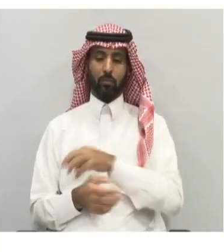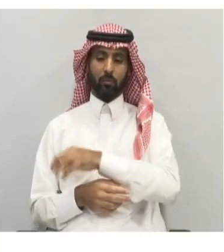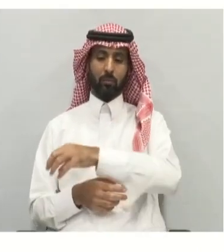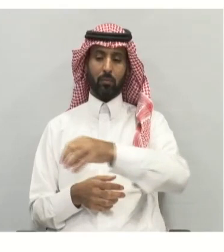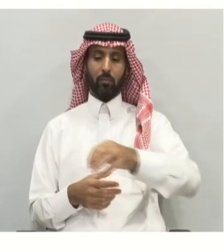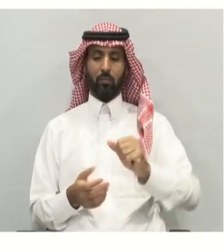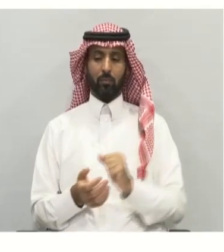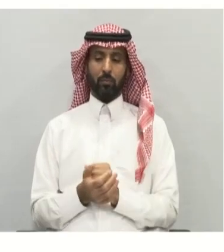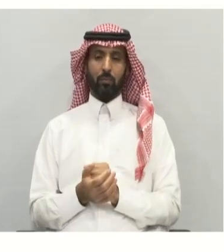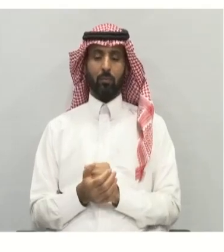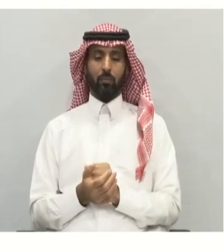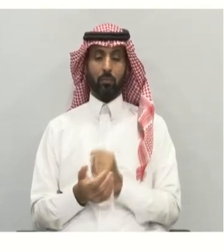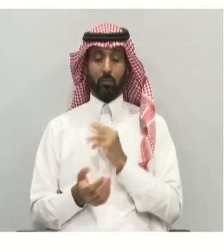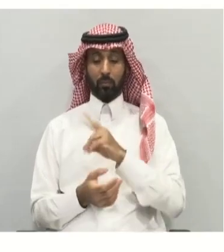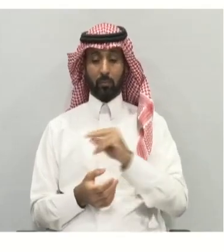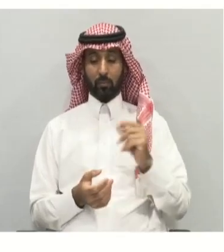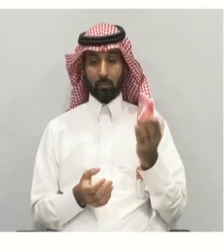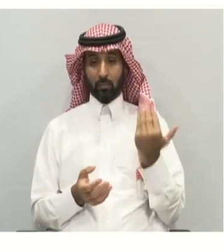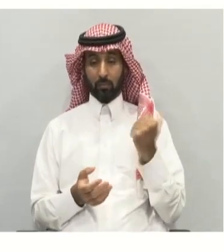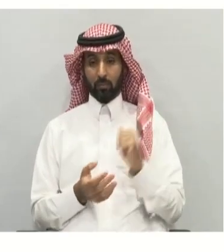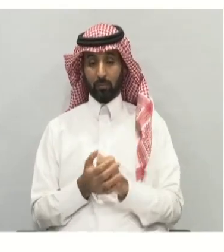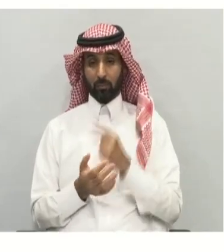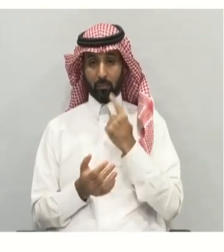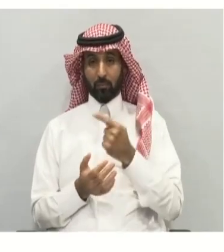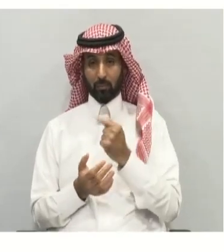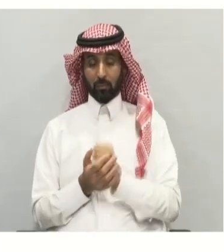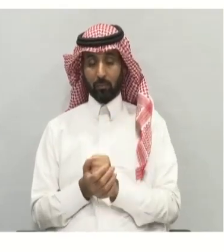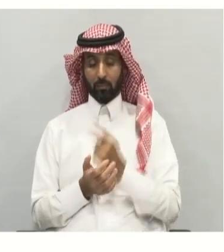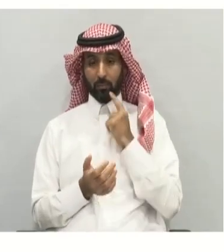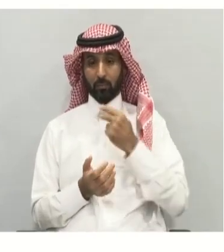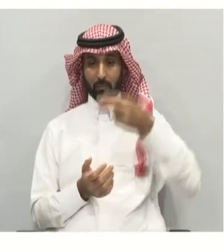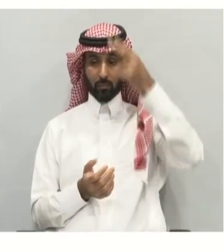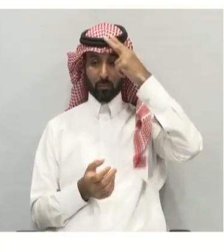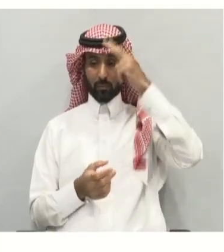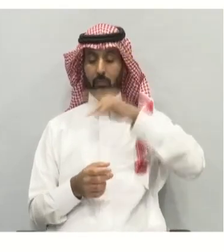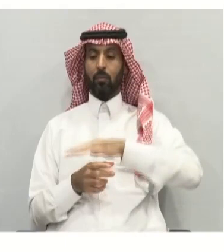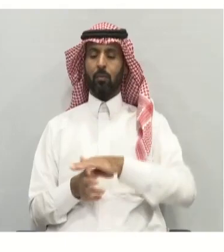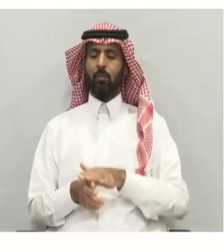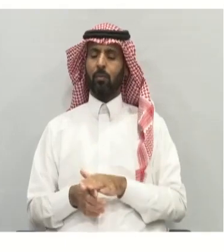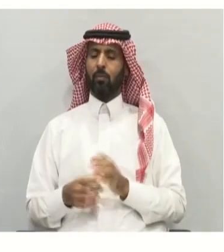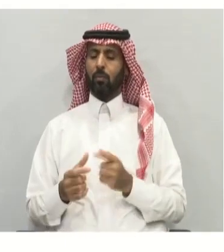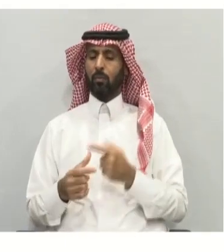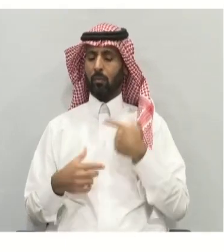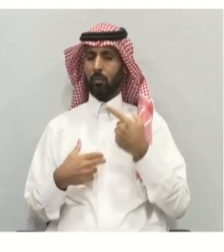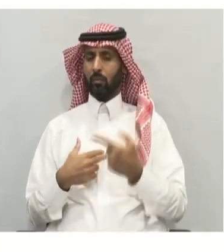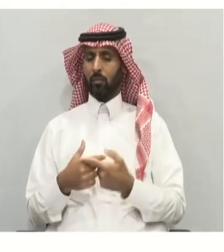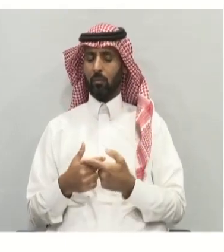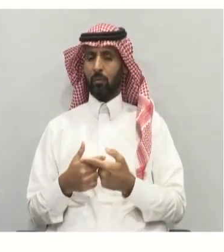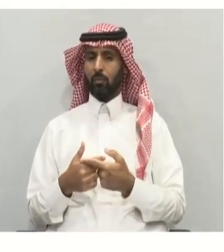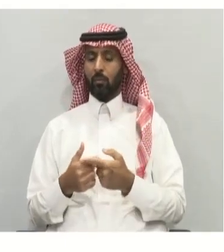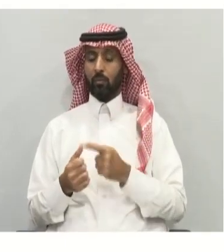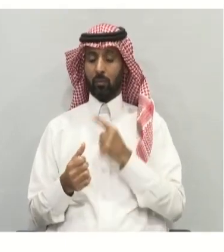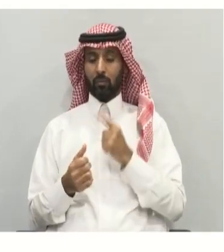of these countries. For example, when we said that the National Day in Saudi Arabia is